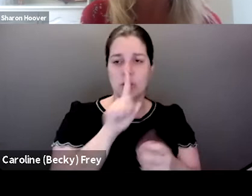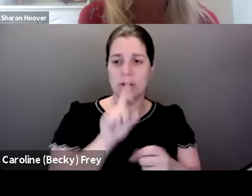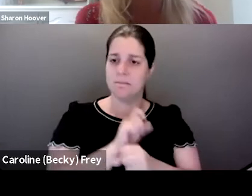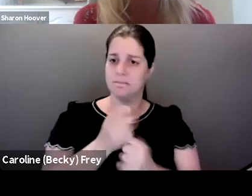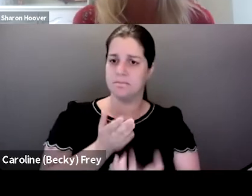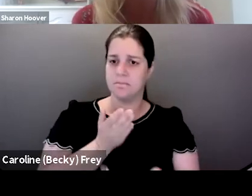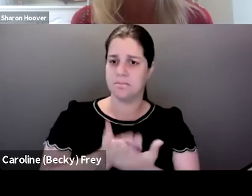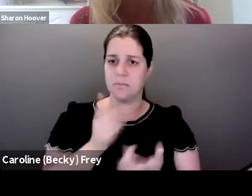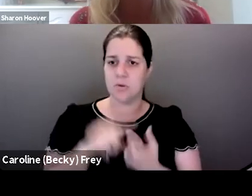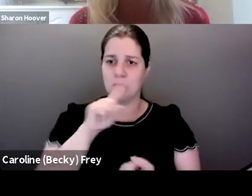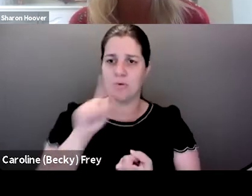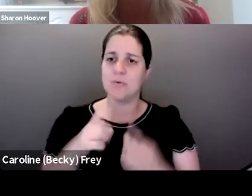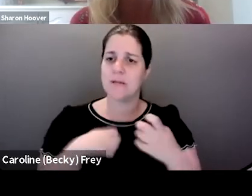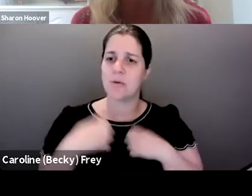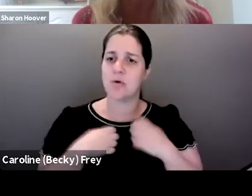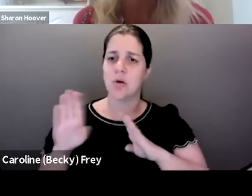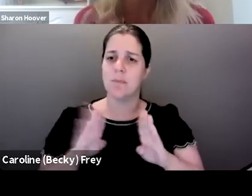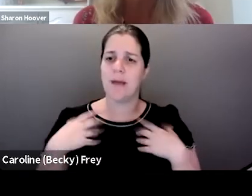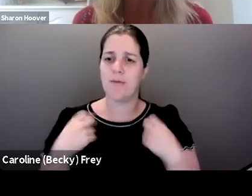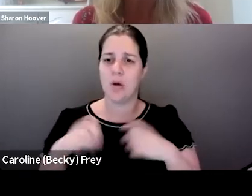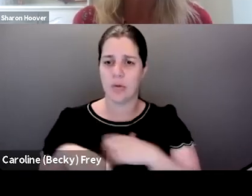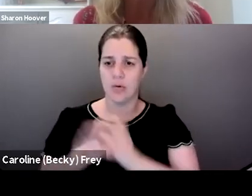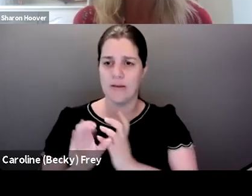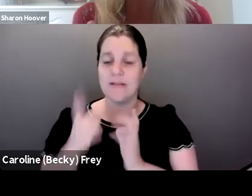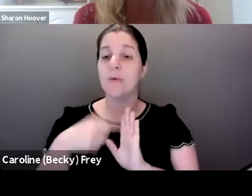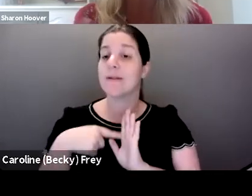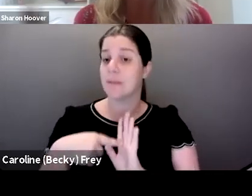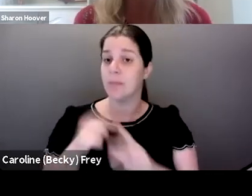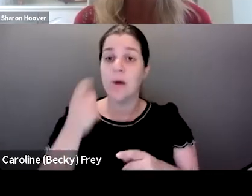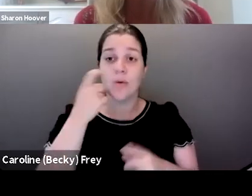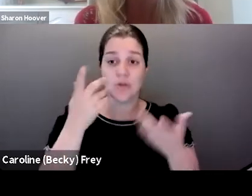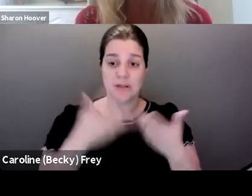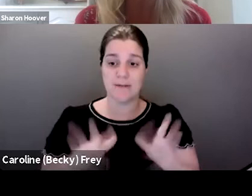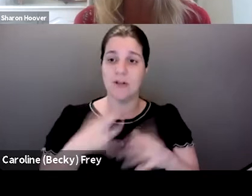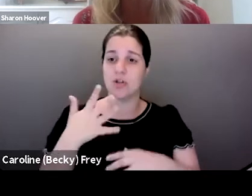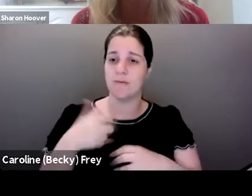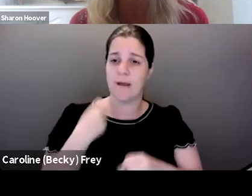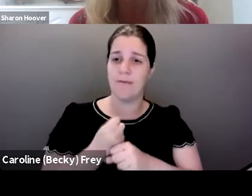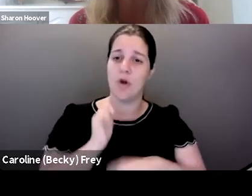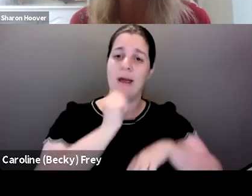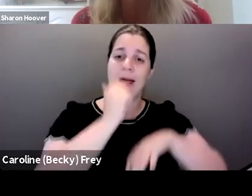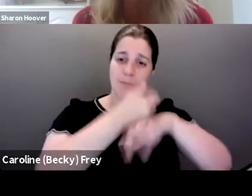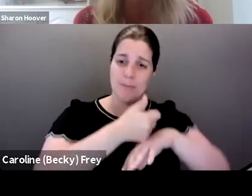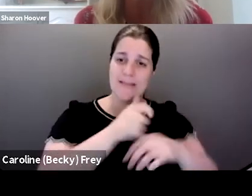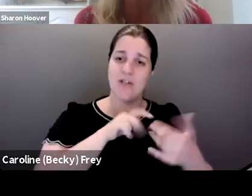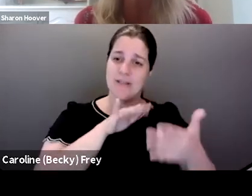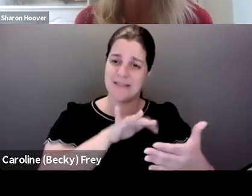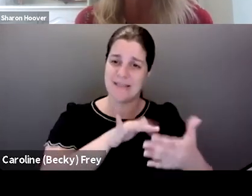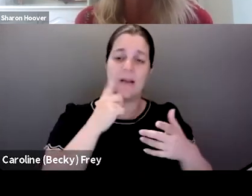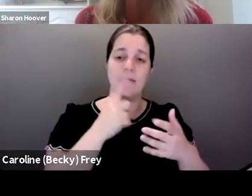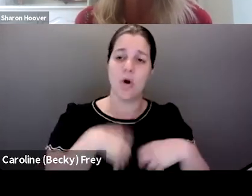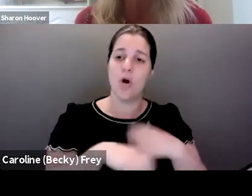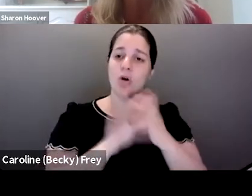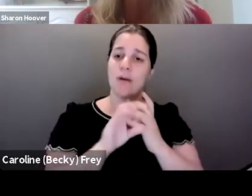reduce emotional and behavioral health crises. So for example, we just finished a 5-year implementation and study of crisis prevention